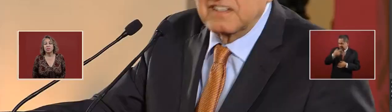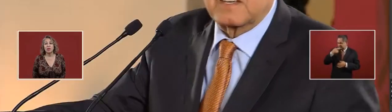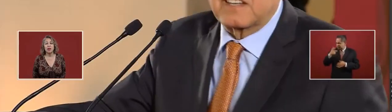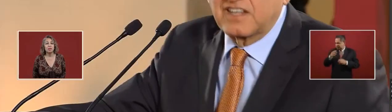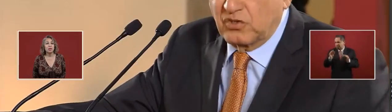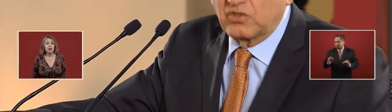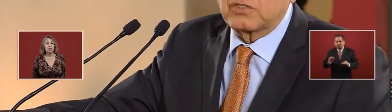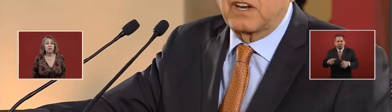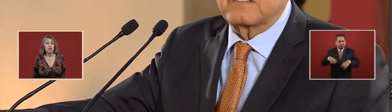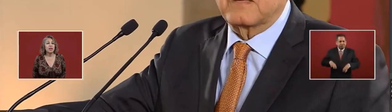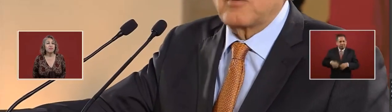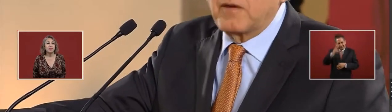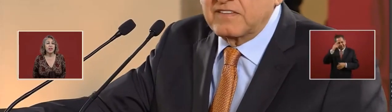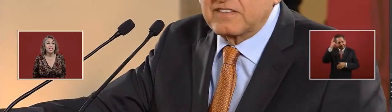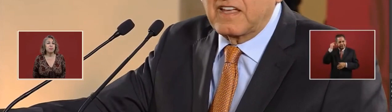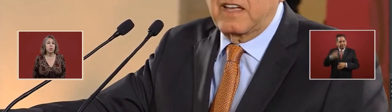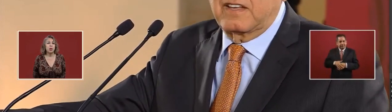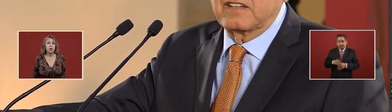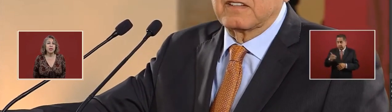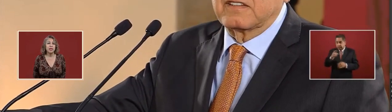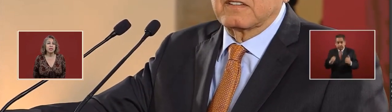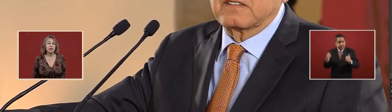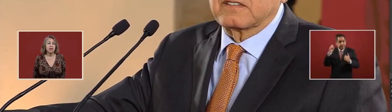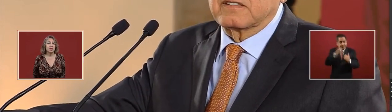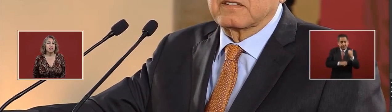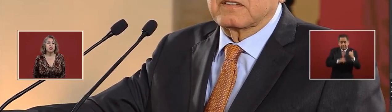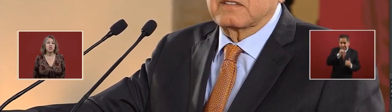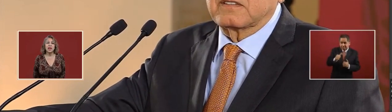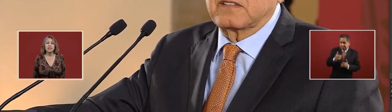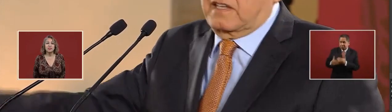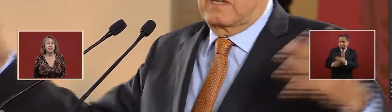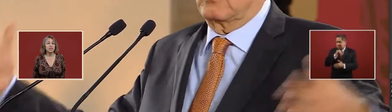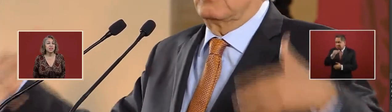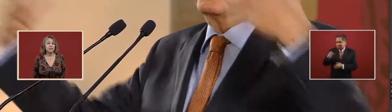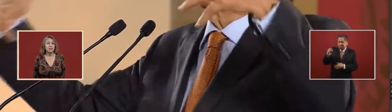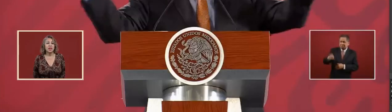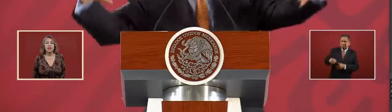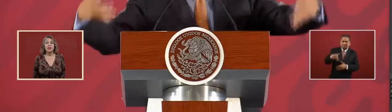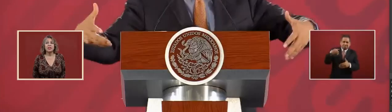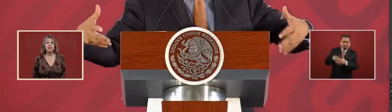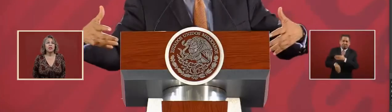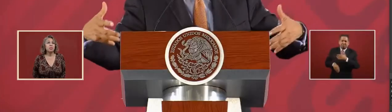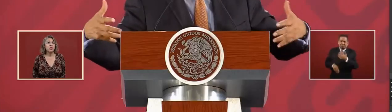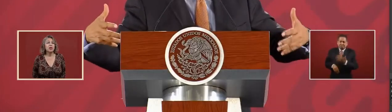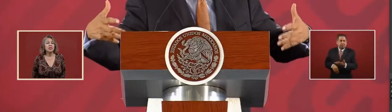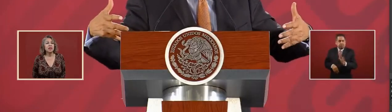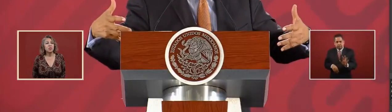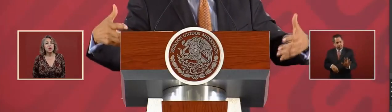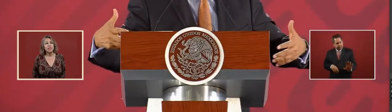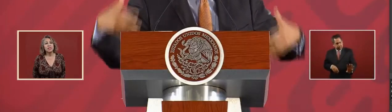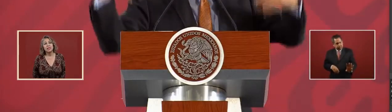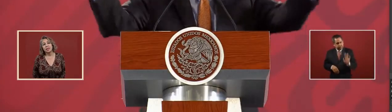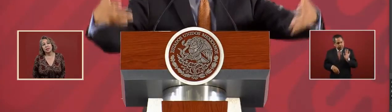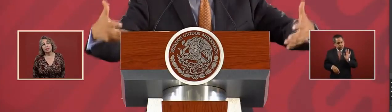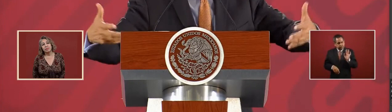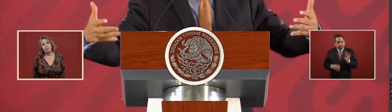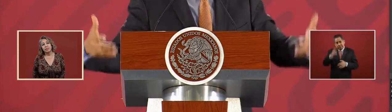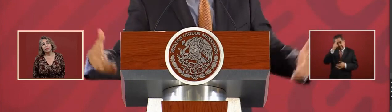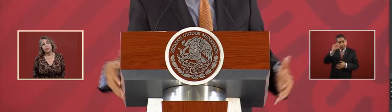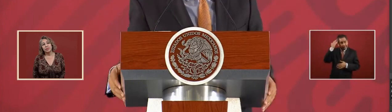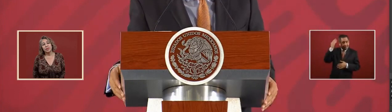cynicism, triumph at any point, no transference, that the important thing was